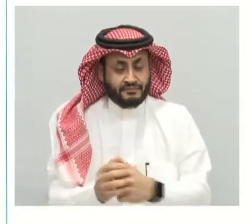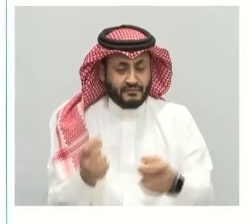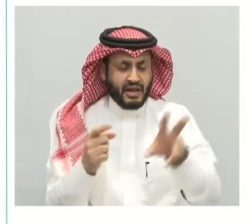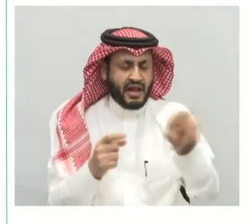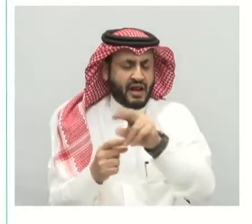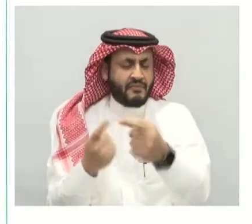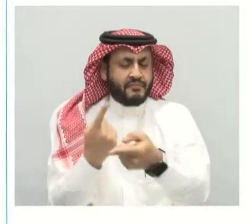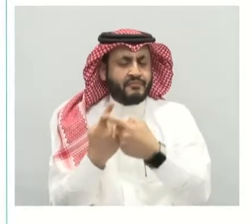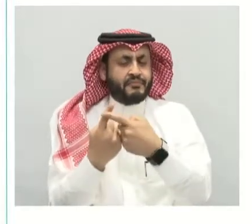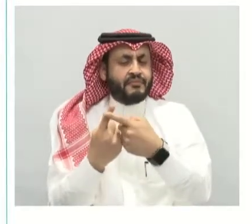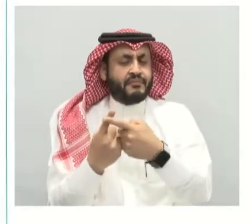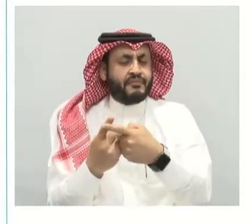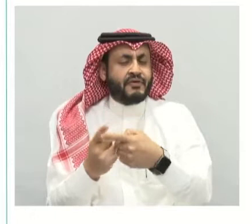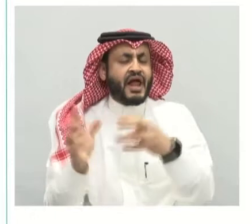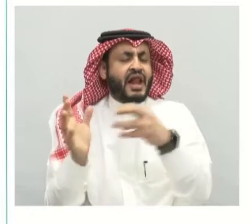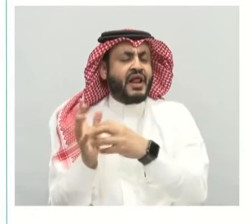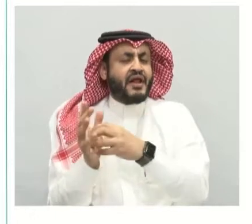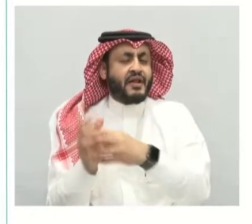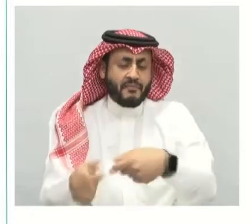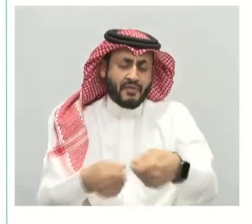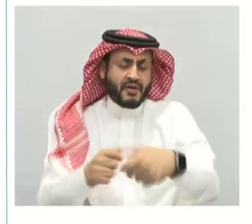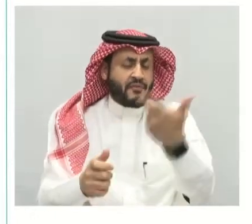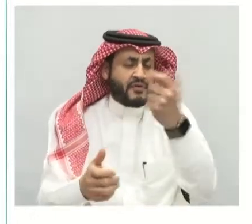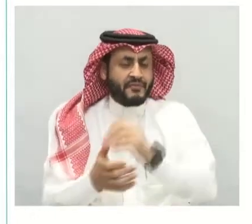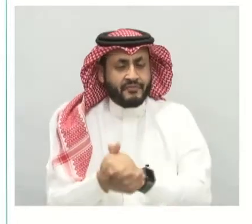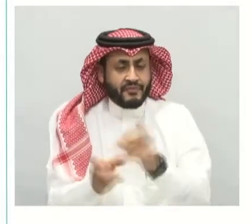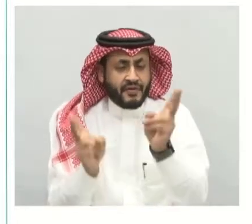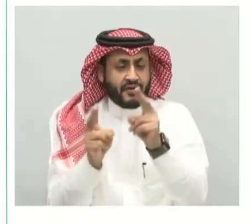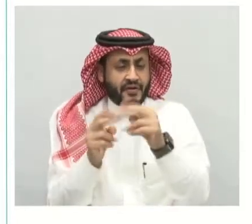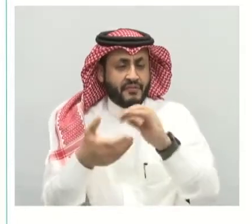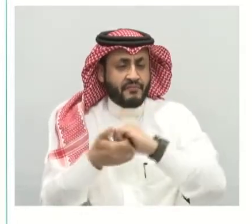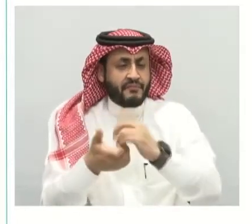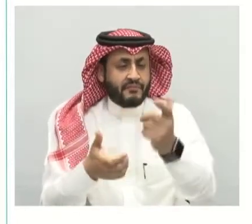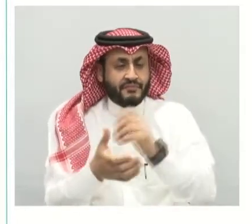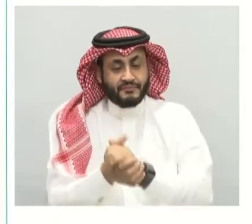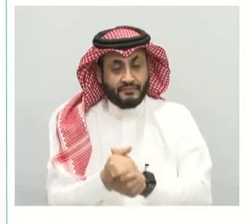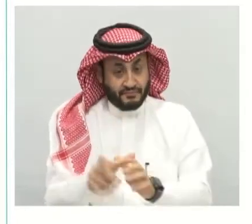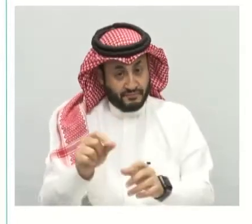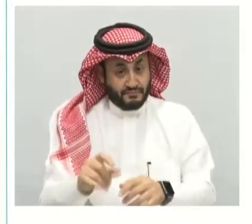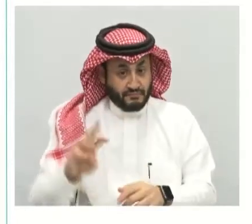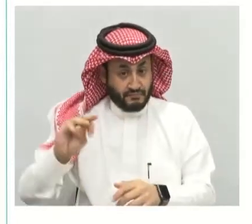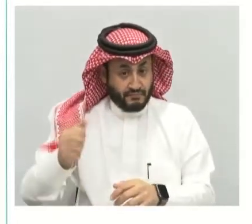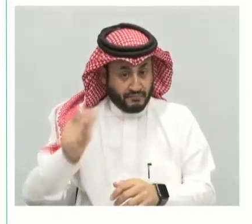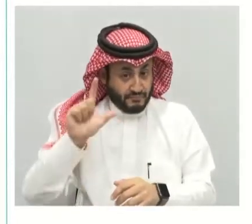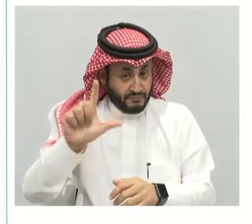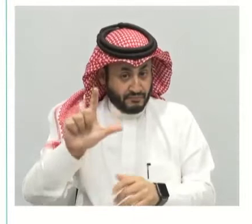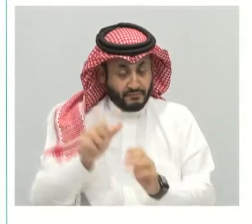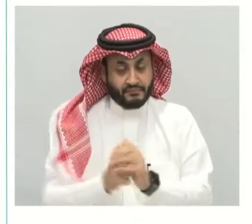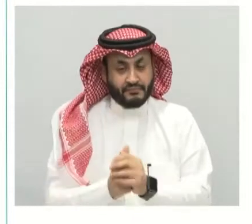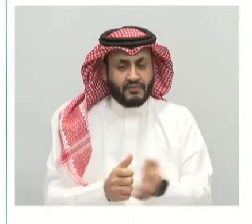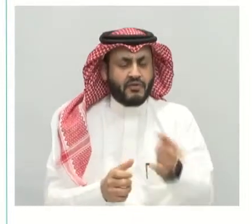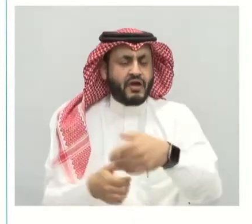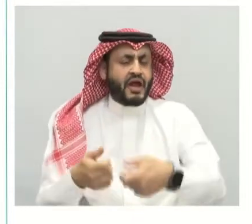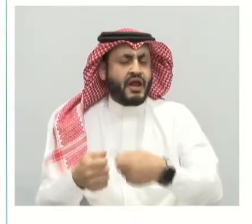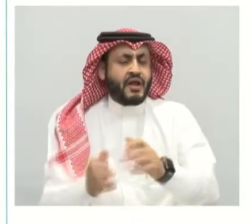one, what is the place where you can go shopping and meet friends? We said that it is a mall. And the place where you can